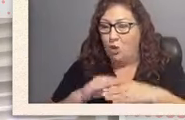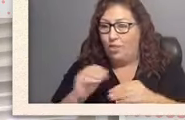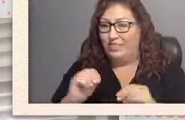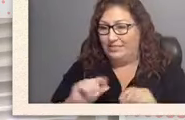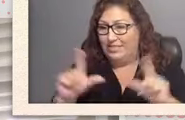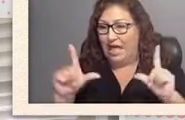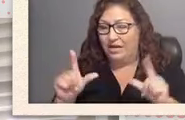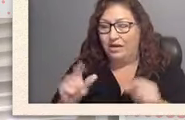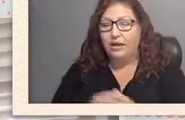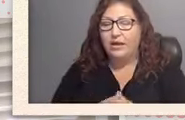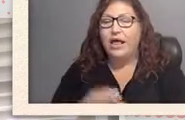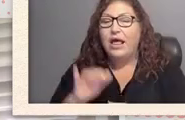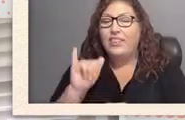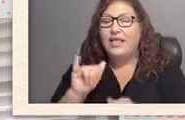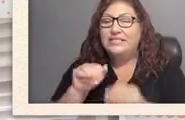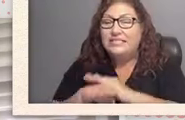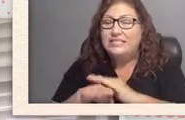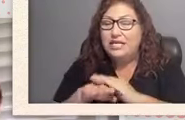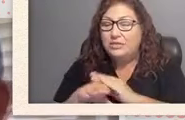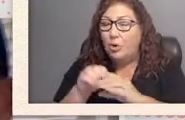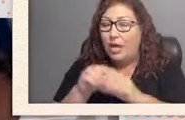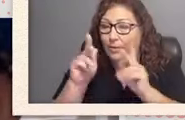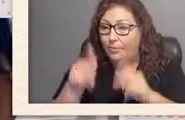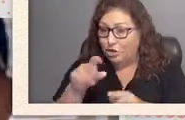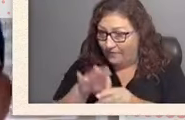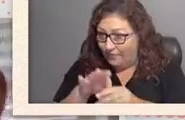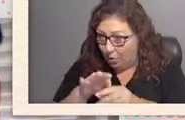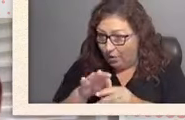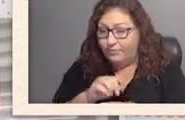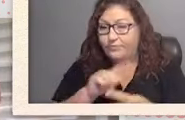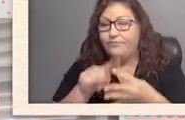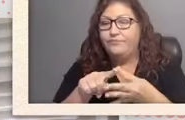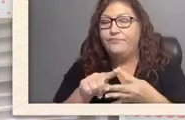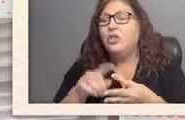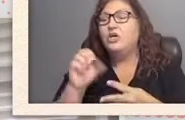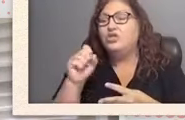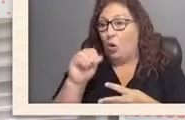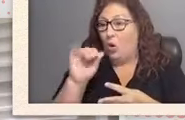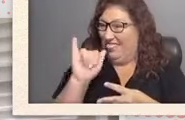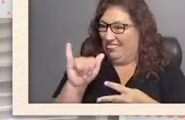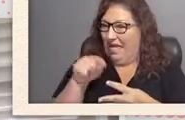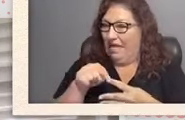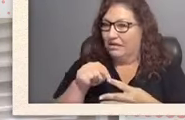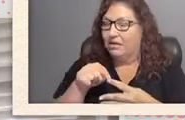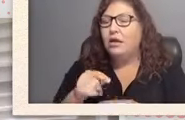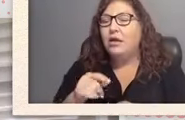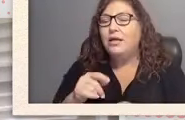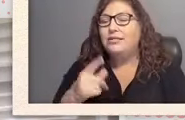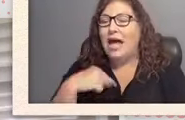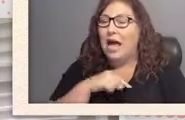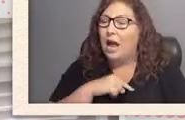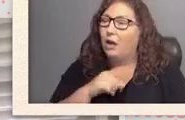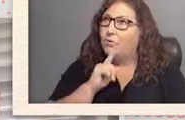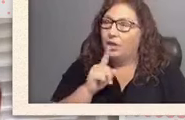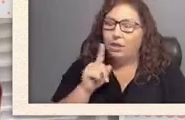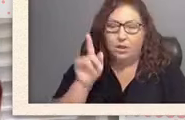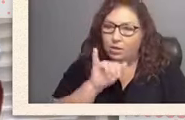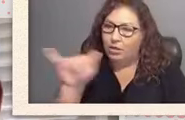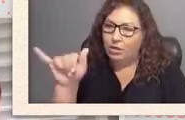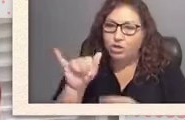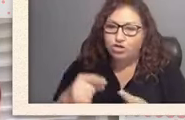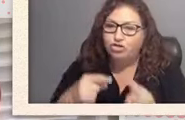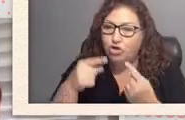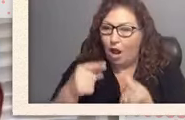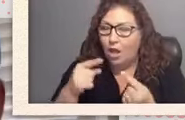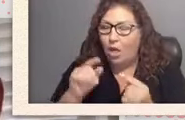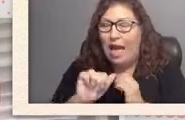are accessible in-person voting. So again, this is our eternal struggle. How is